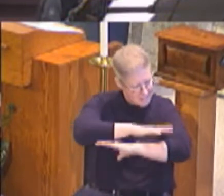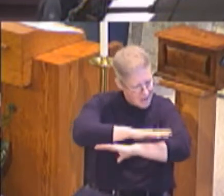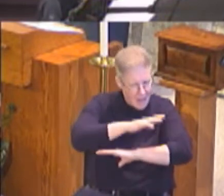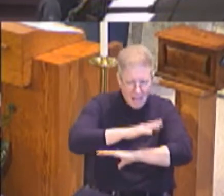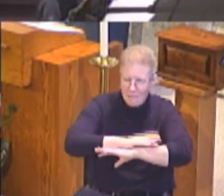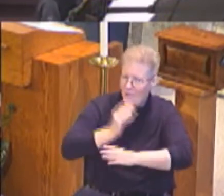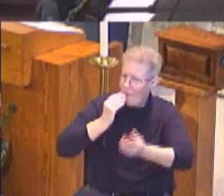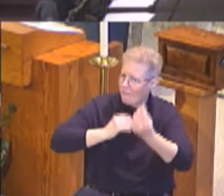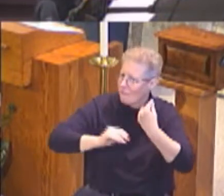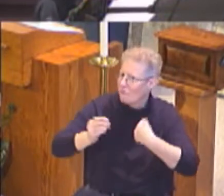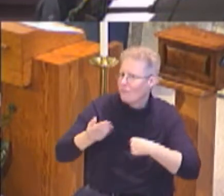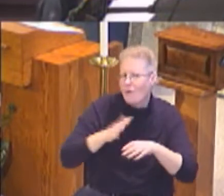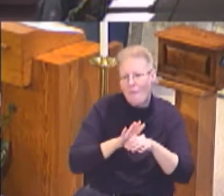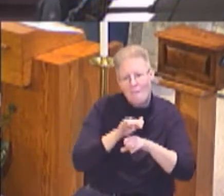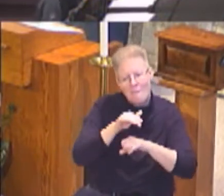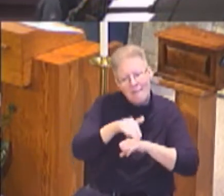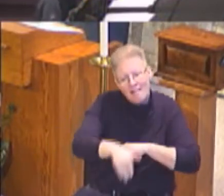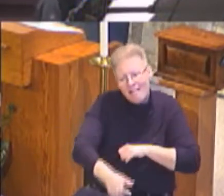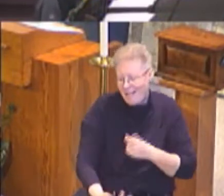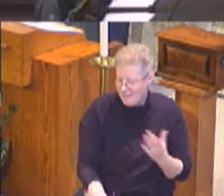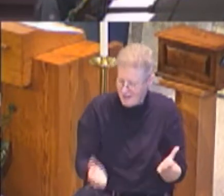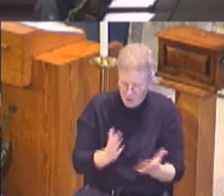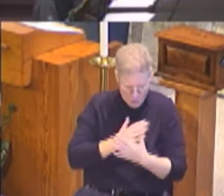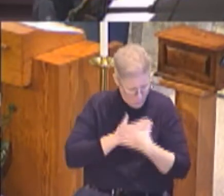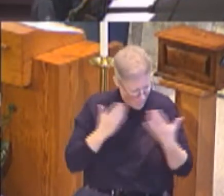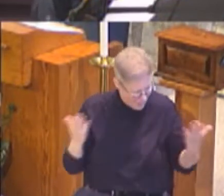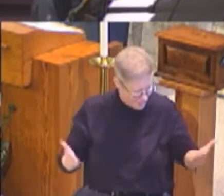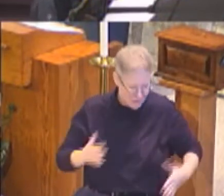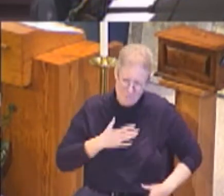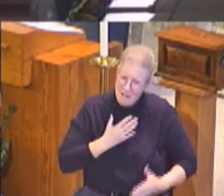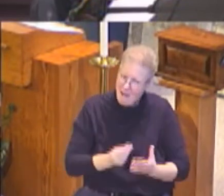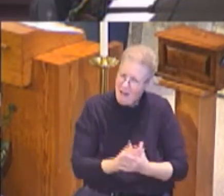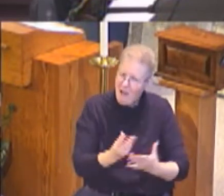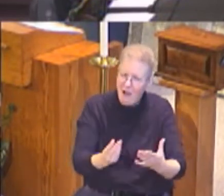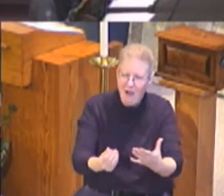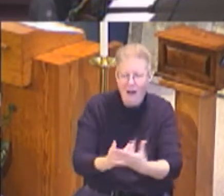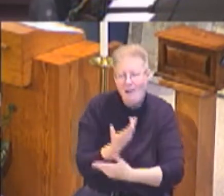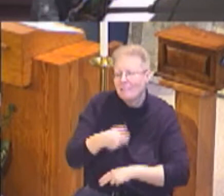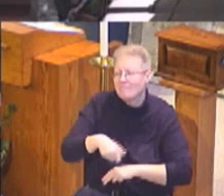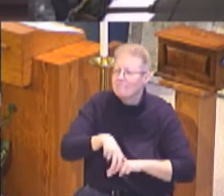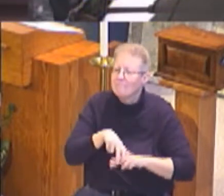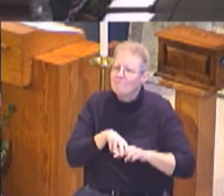and rest here in my garden.